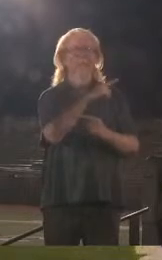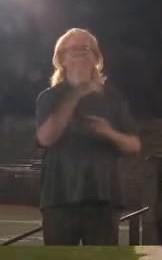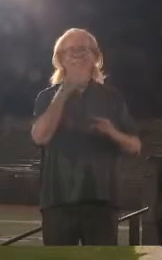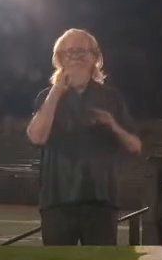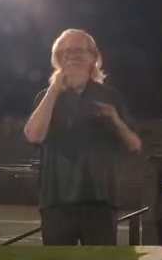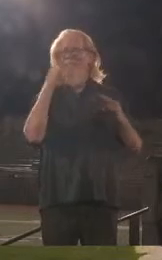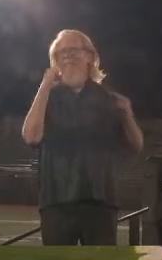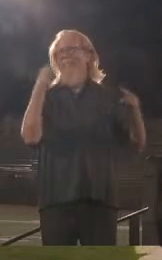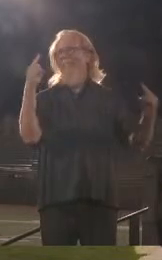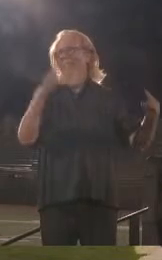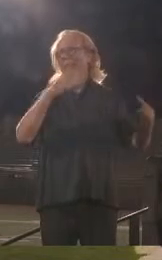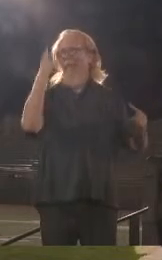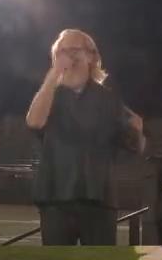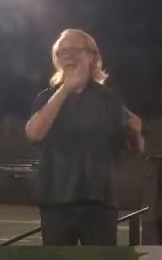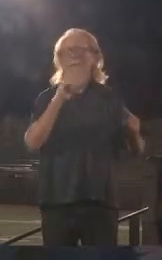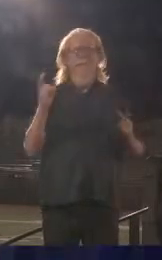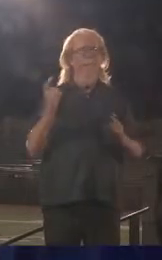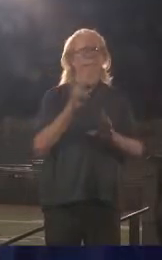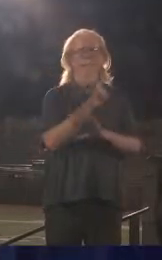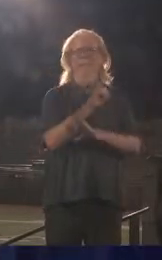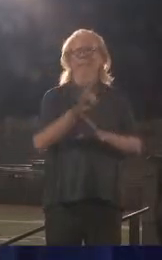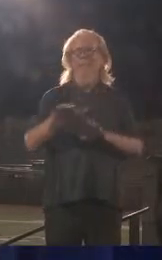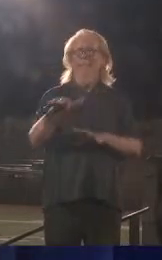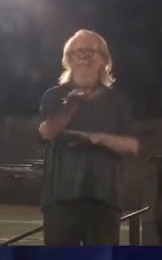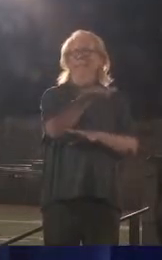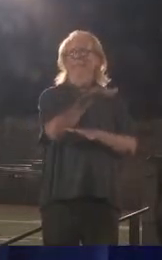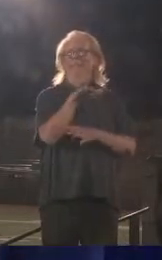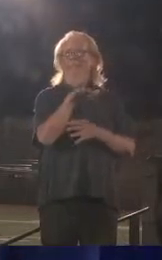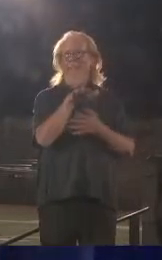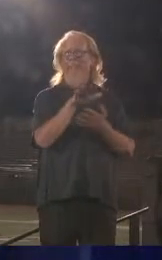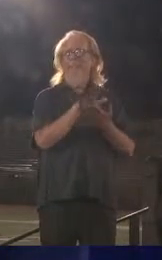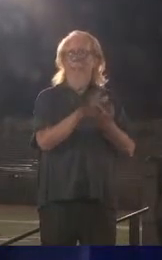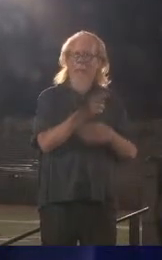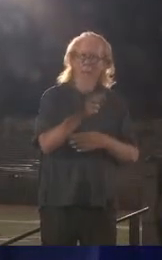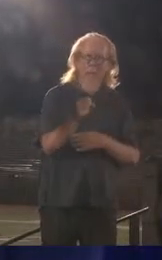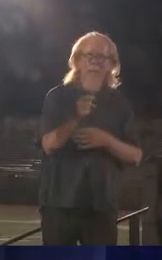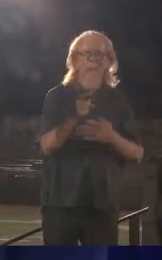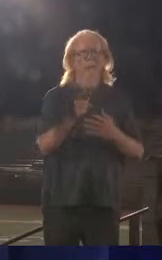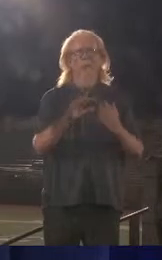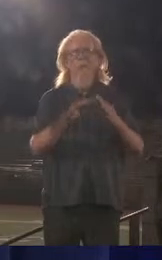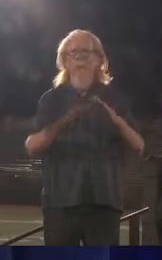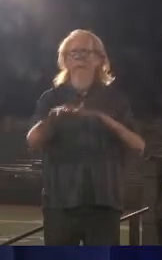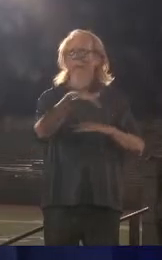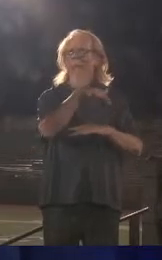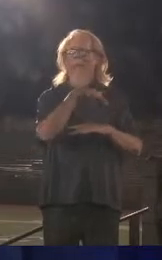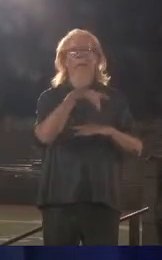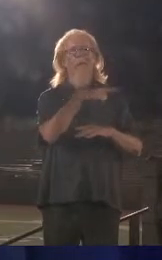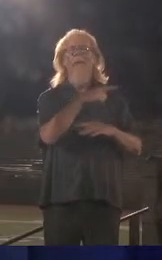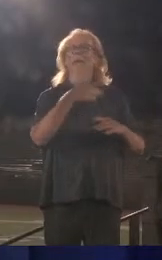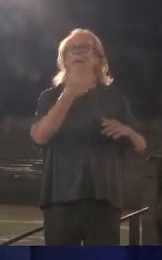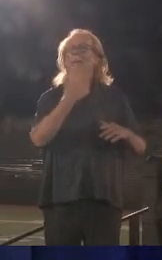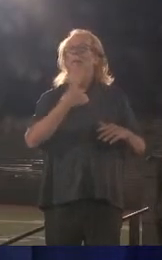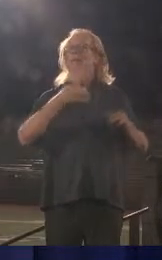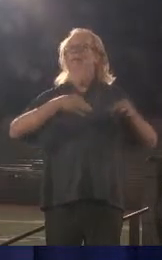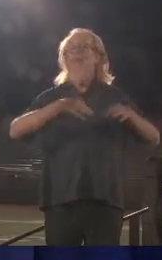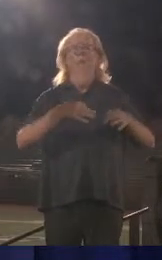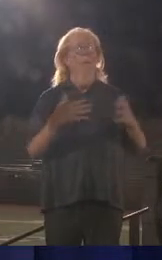around Highlands High School and the surrounding community. She can best be described as